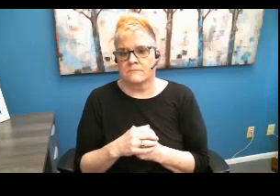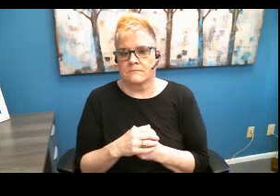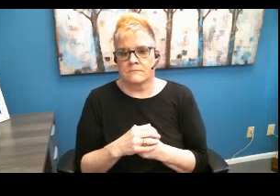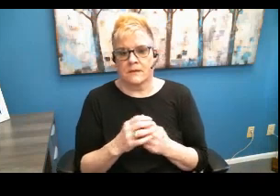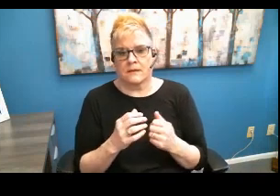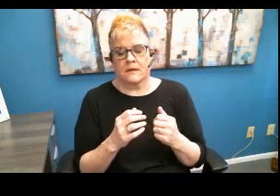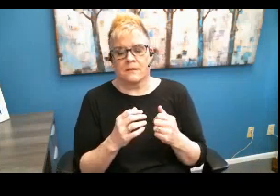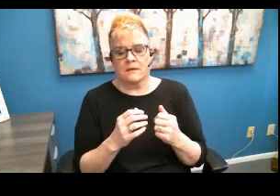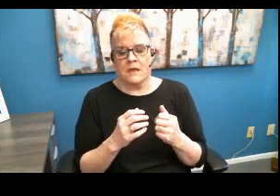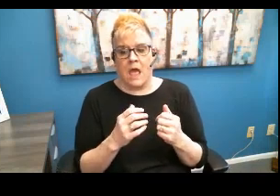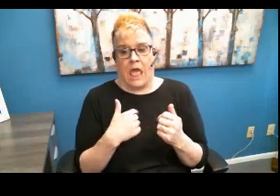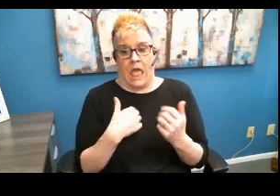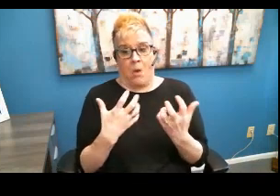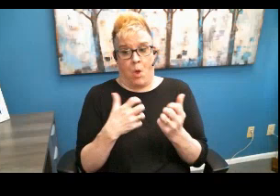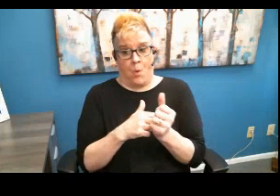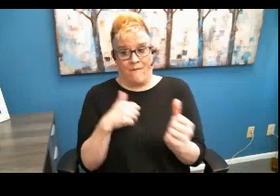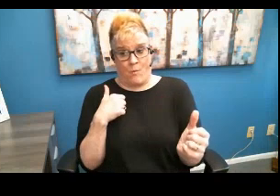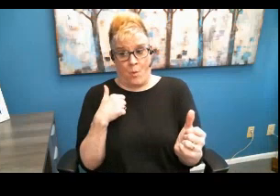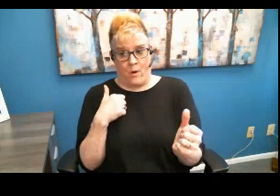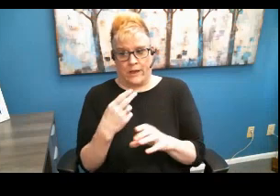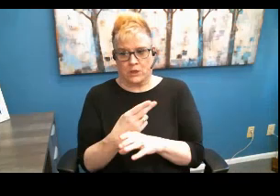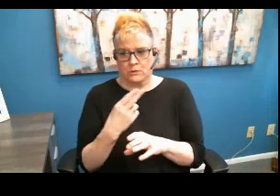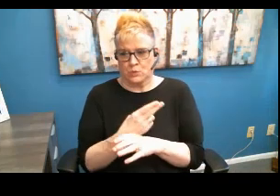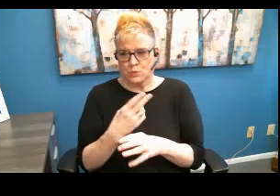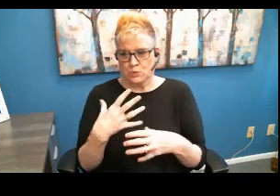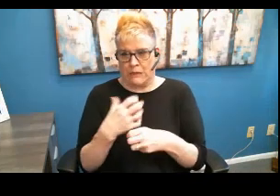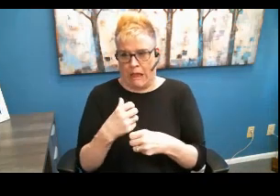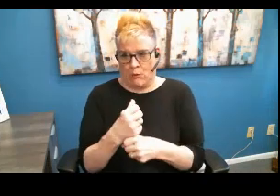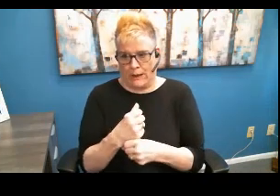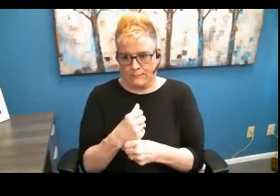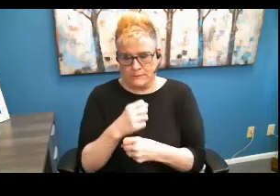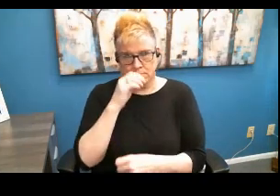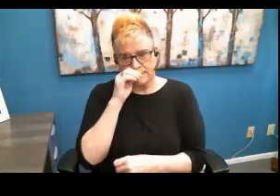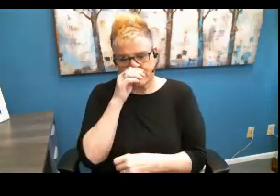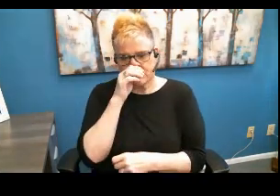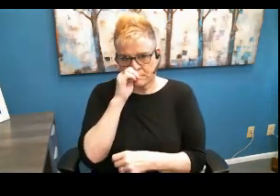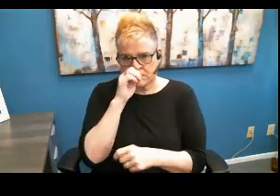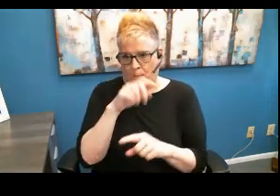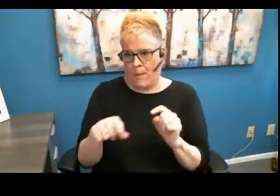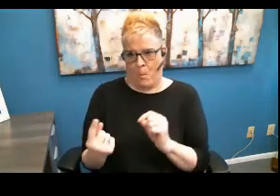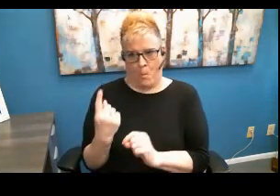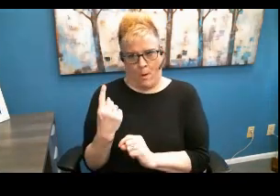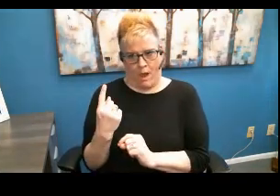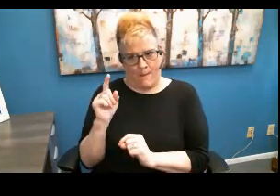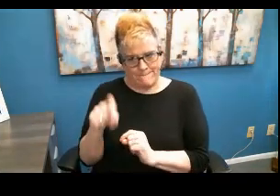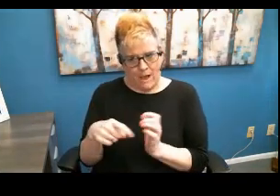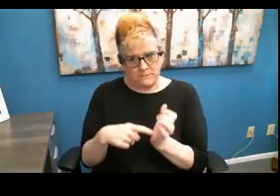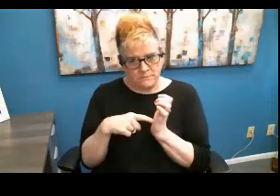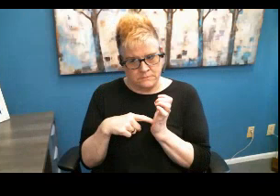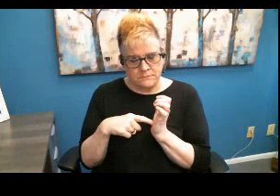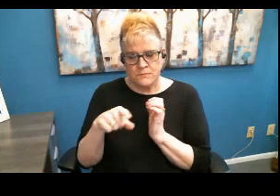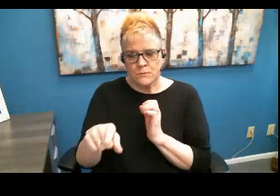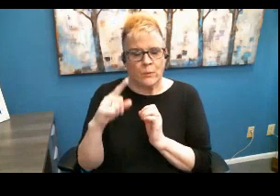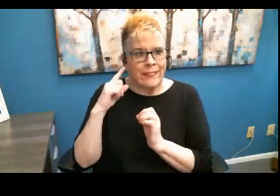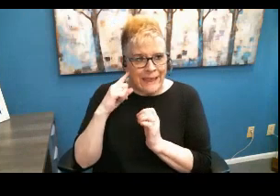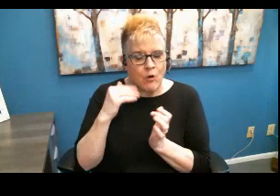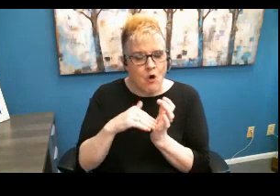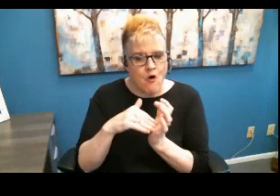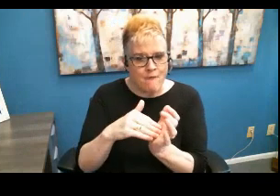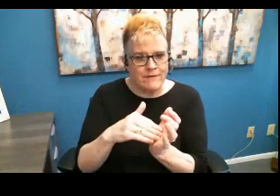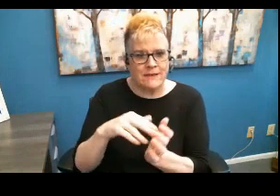not to do today is use a lot of acronyms. Okay. But I have to use one because this is something you'll hear fairly often.